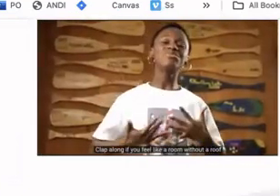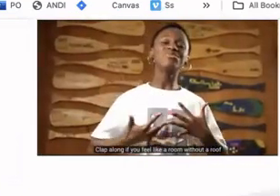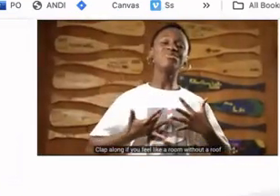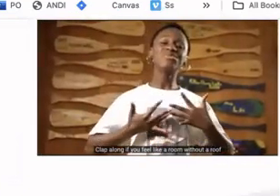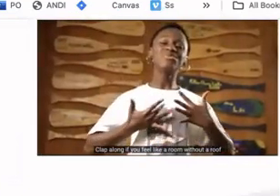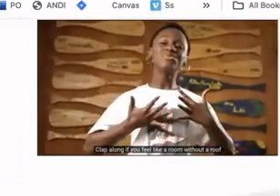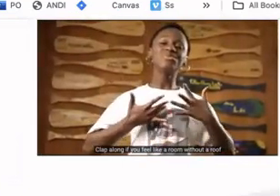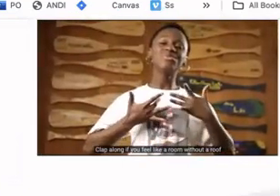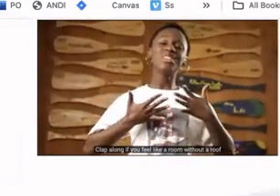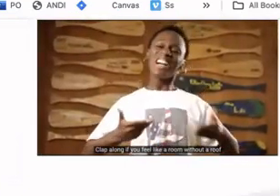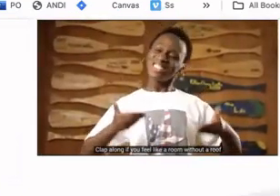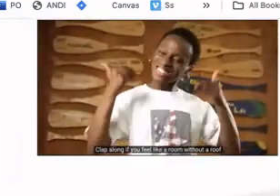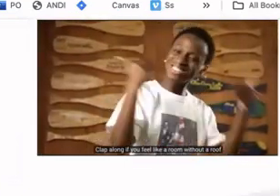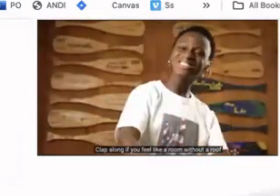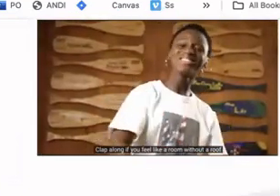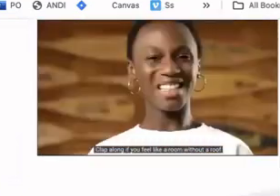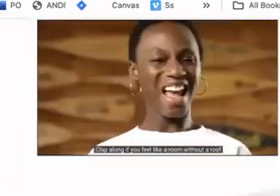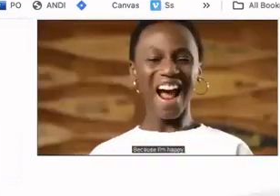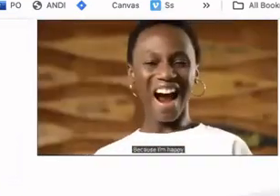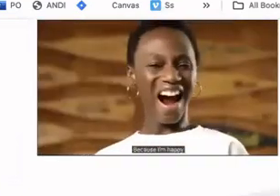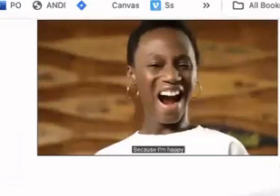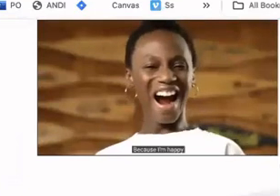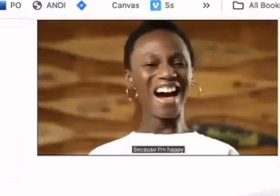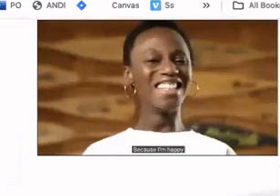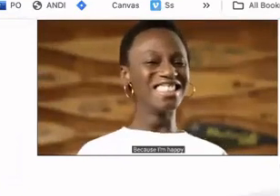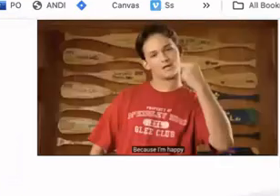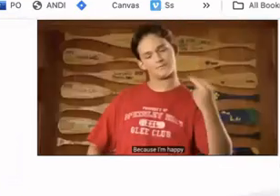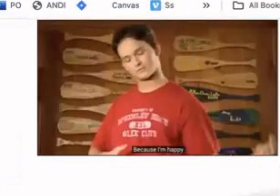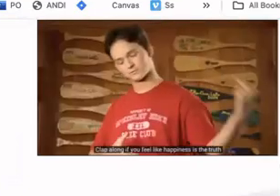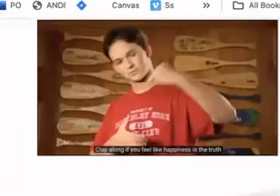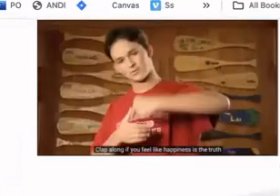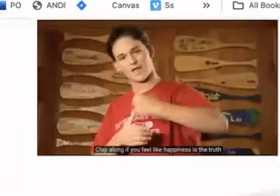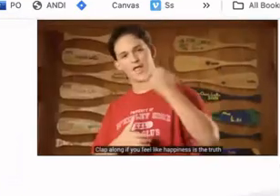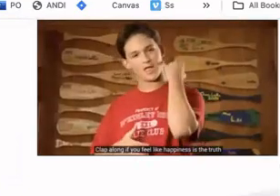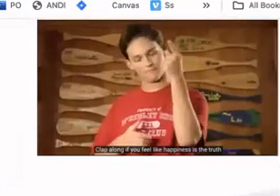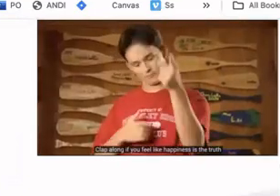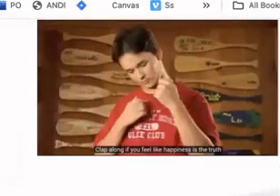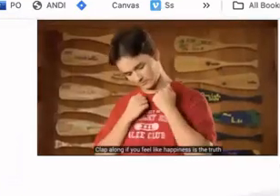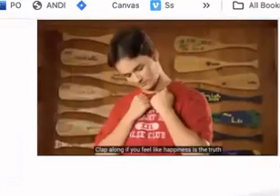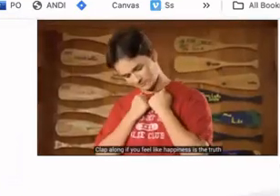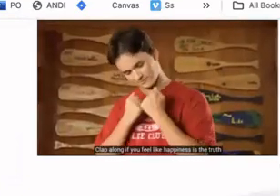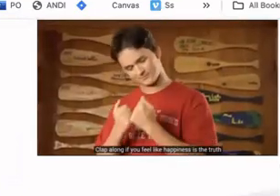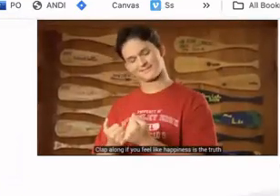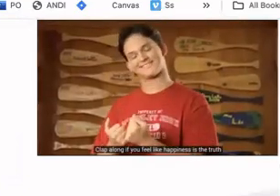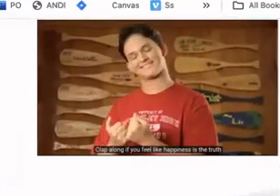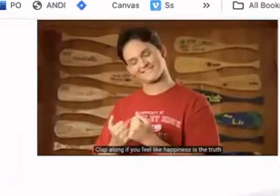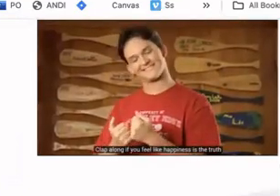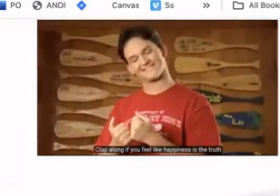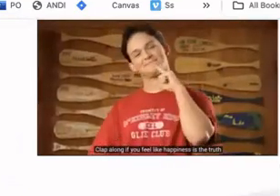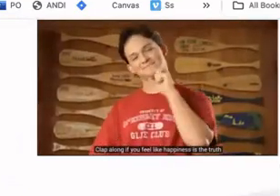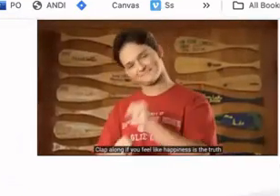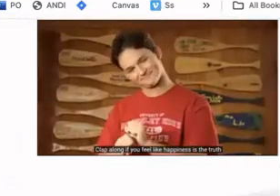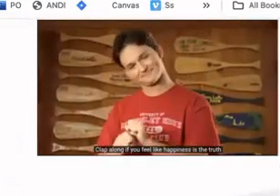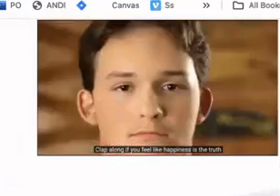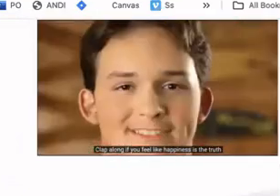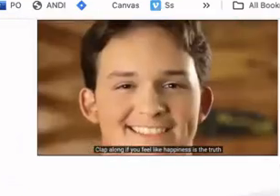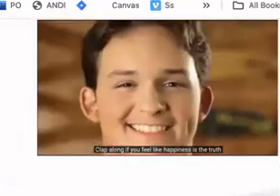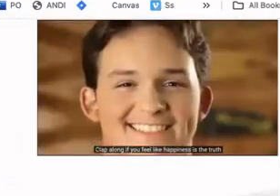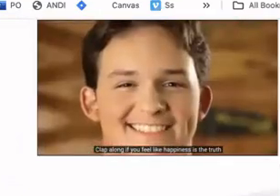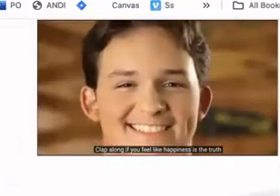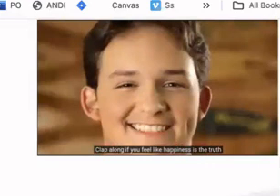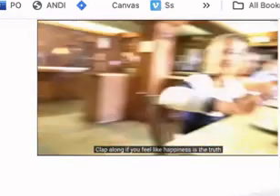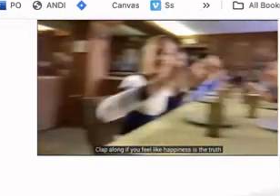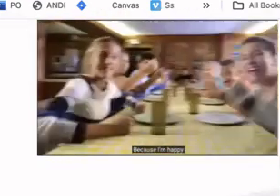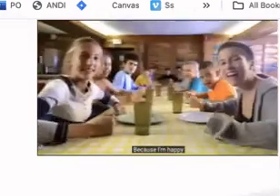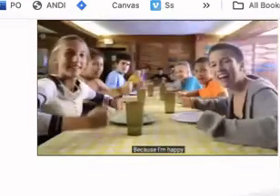feel like a room without a roof. Because I'm happy. Clap along if you feel like happiness